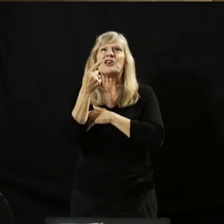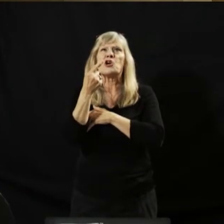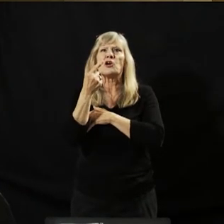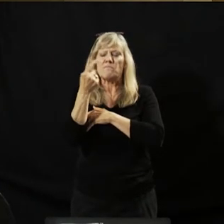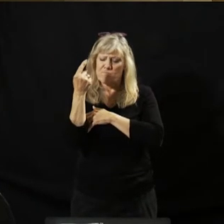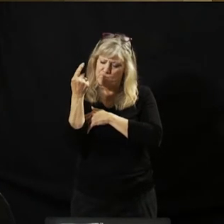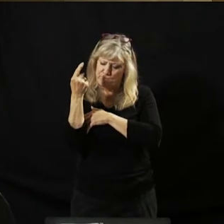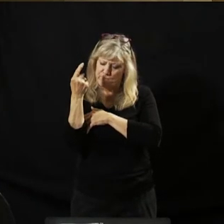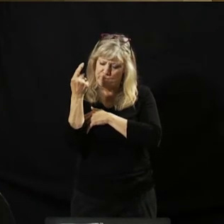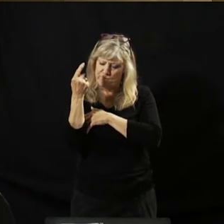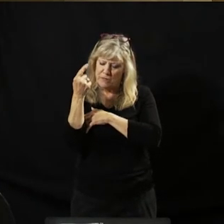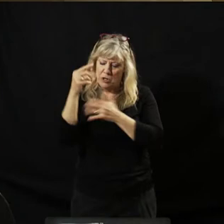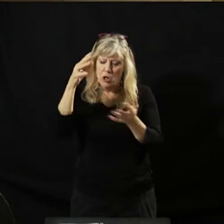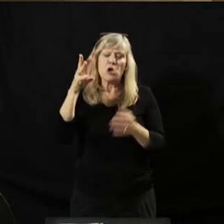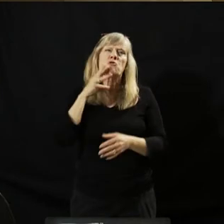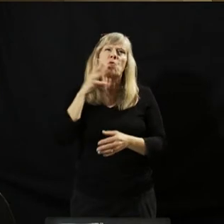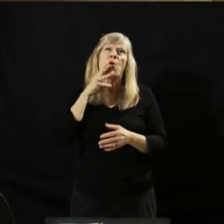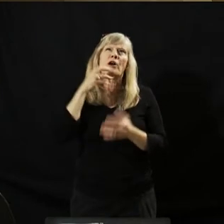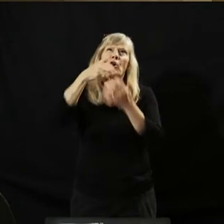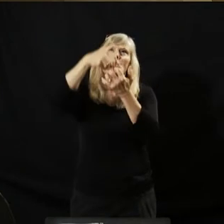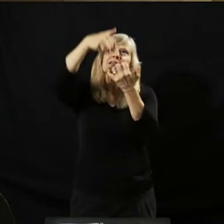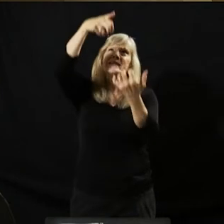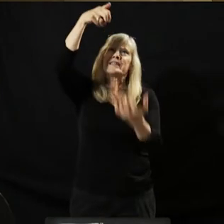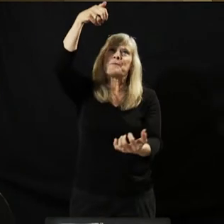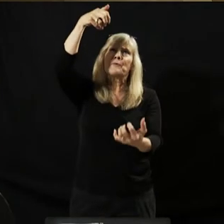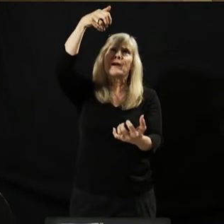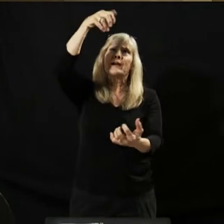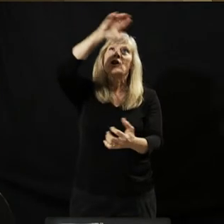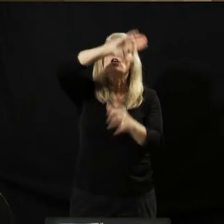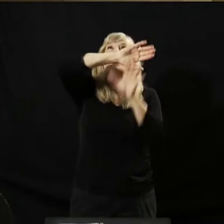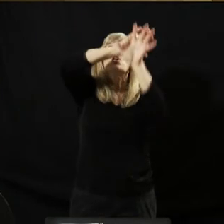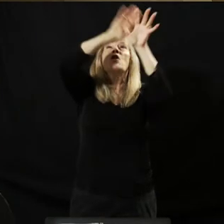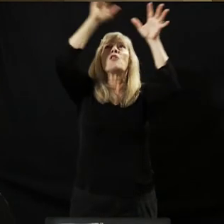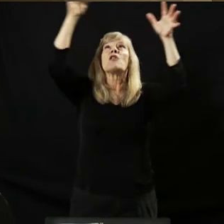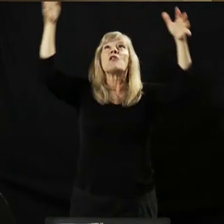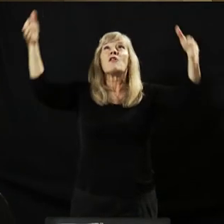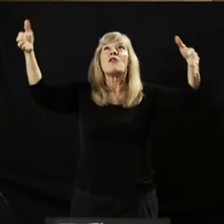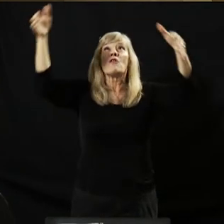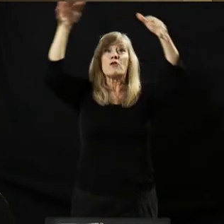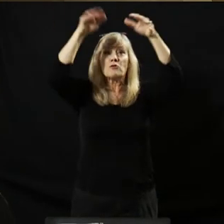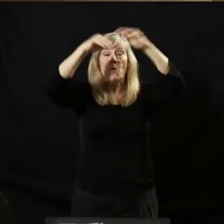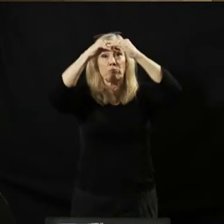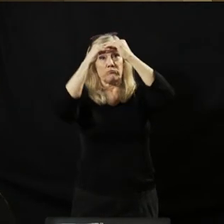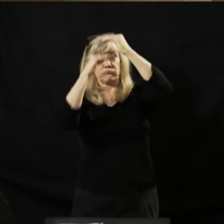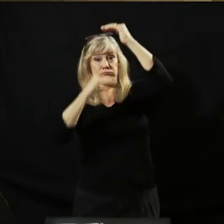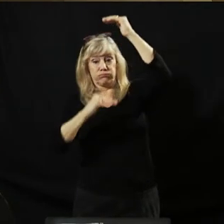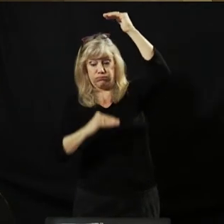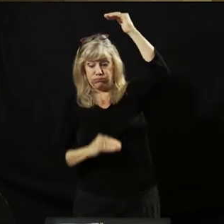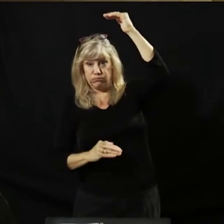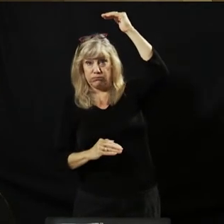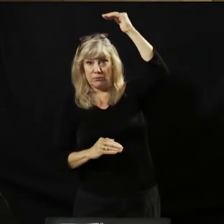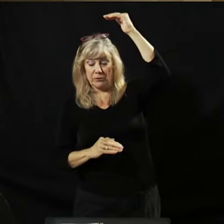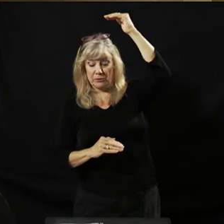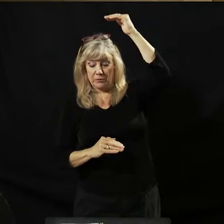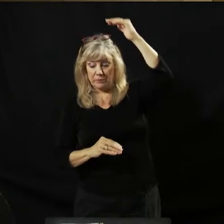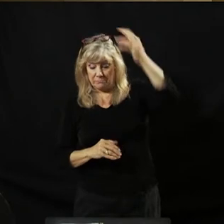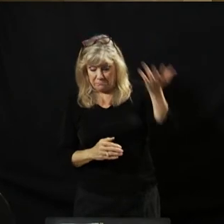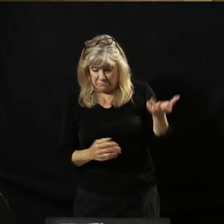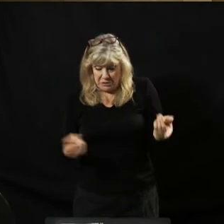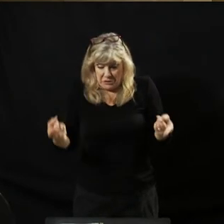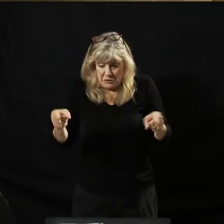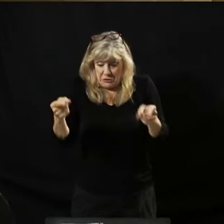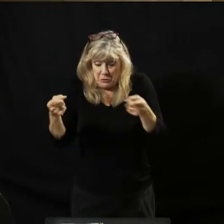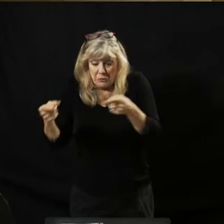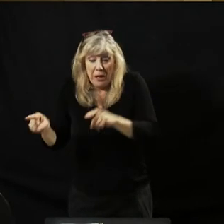dome in the middle of the waters, to separate one body of water from the other." And so it